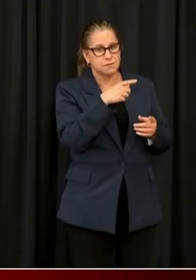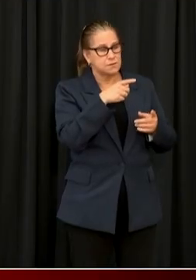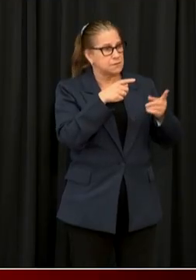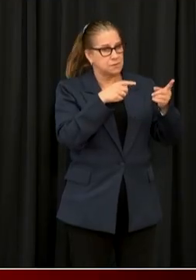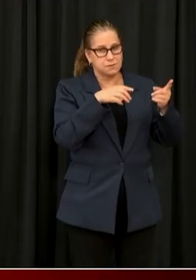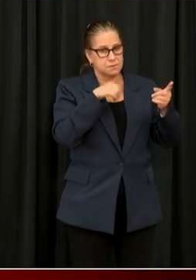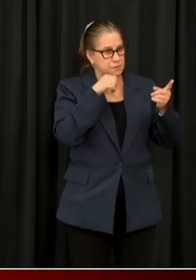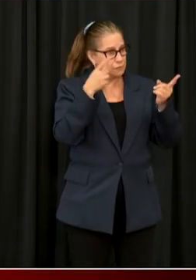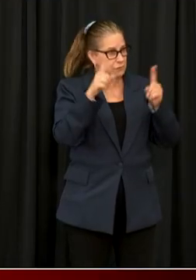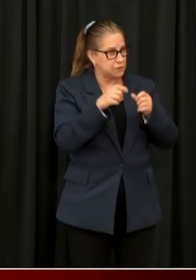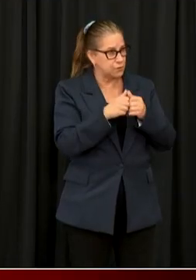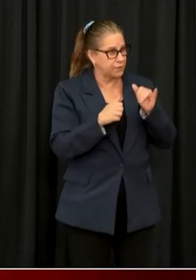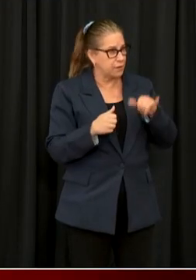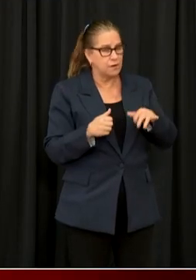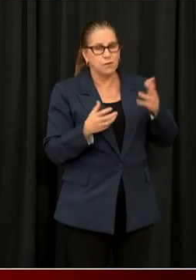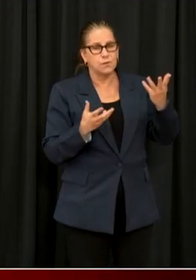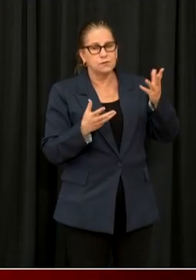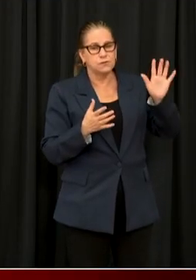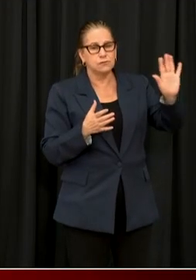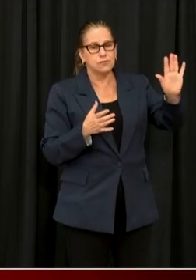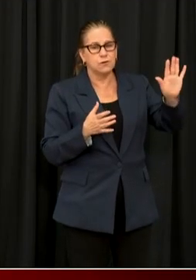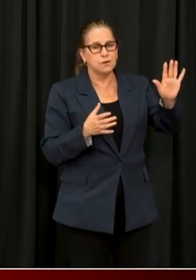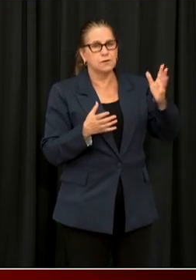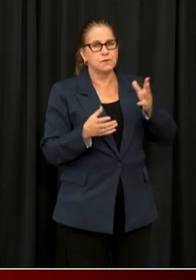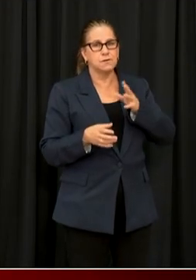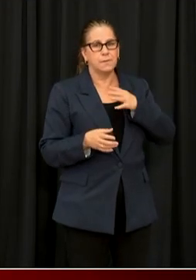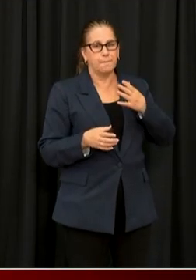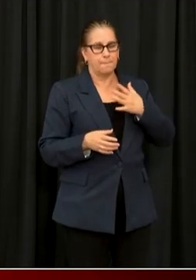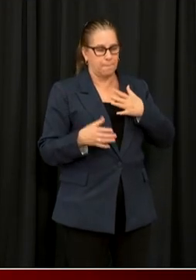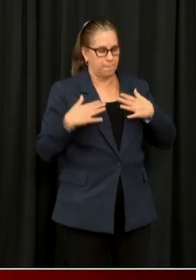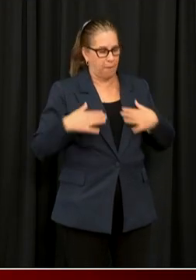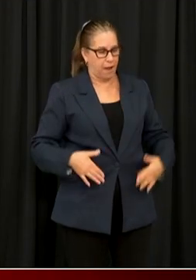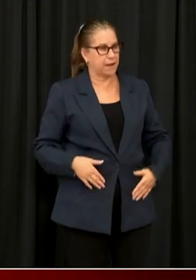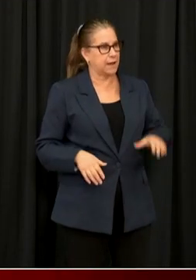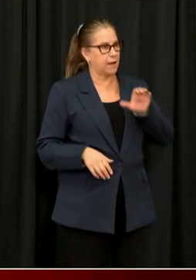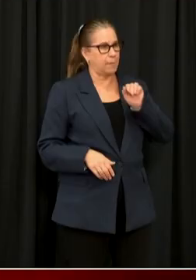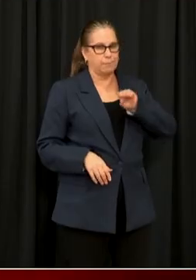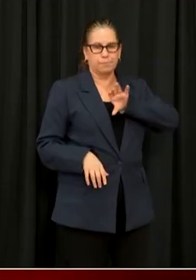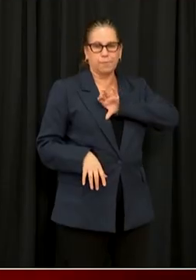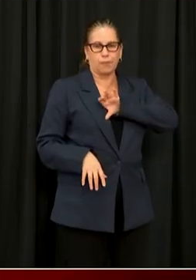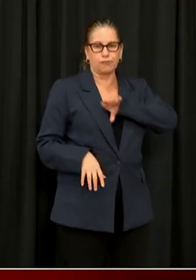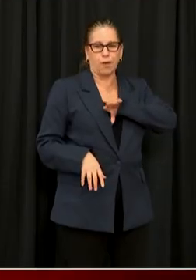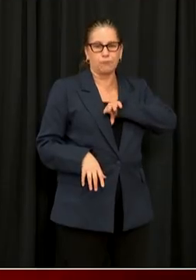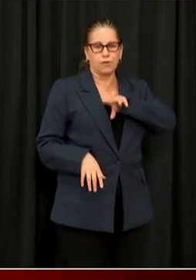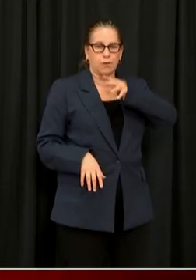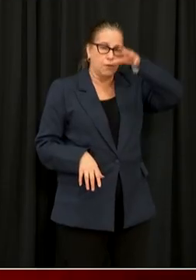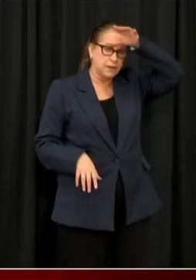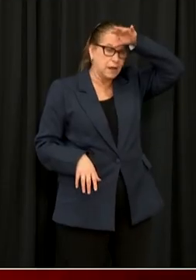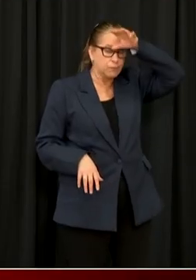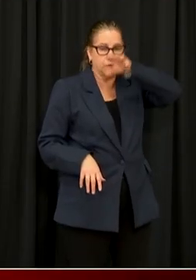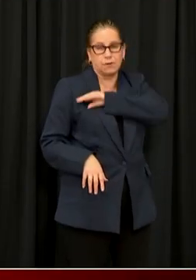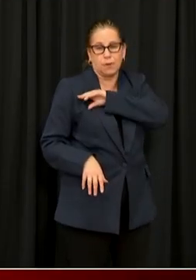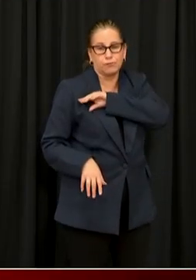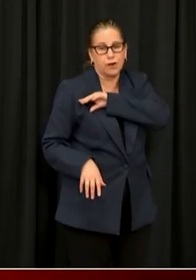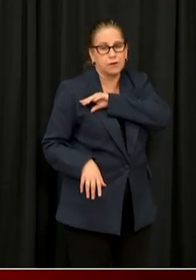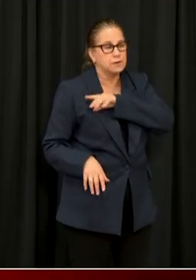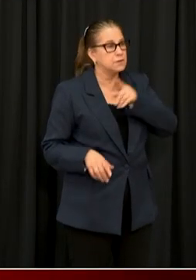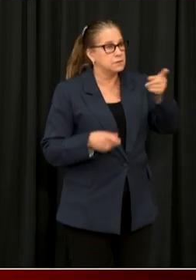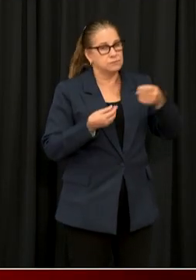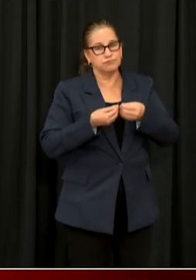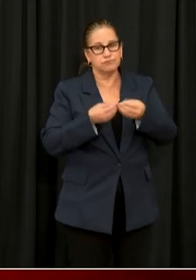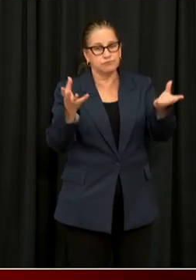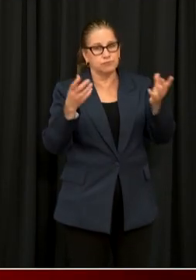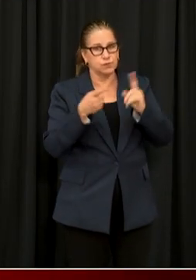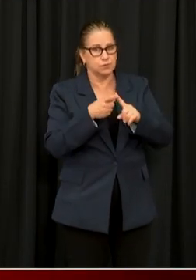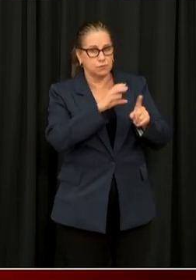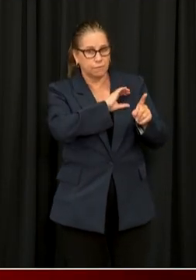least the body camera video. And let me just ask you this. As far as naming officers is concerned, it's my understanding that there had not